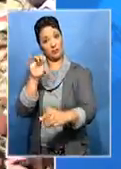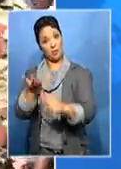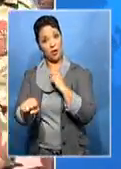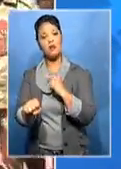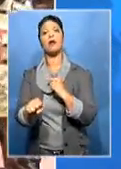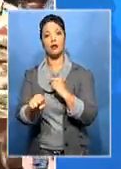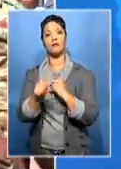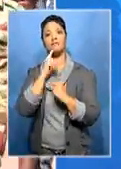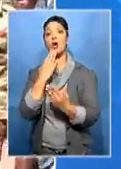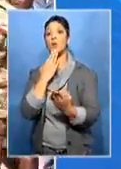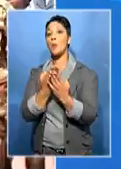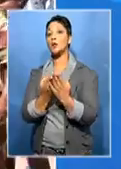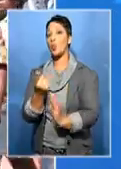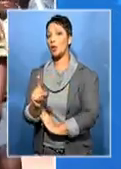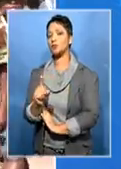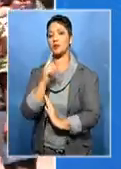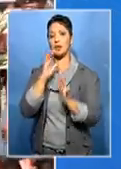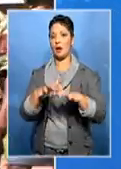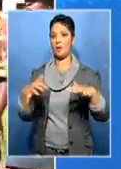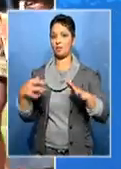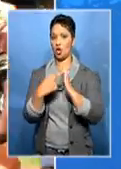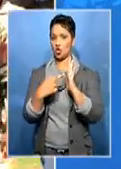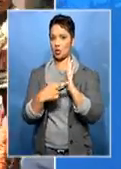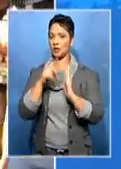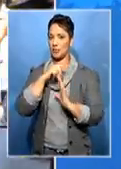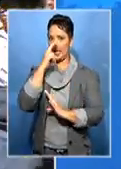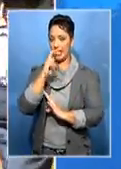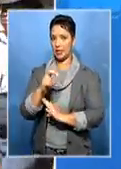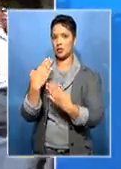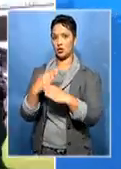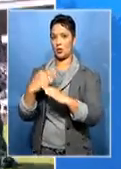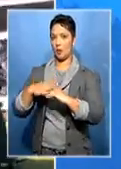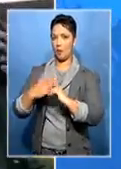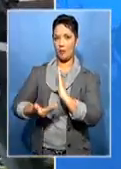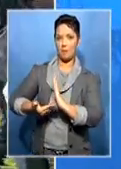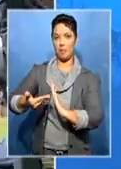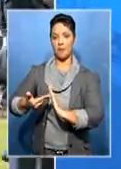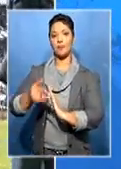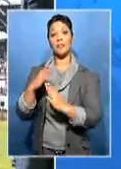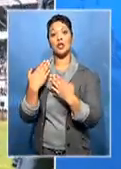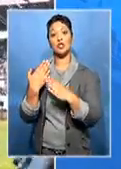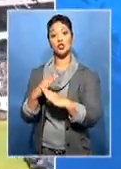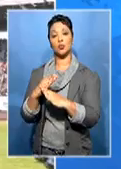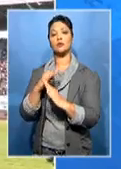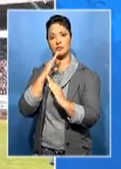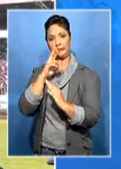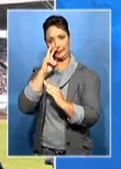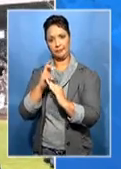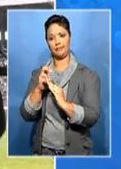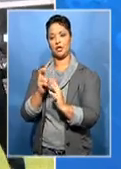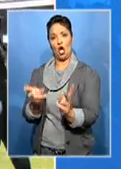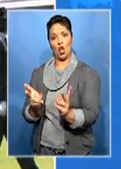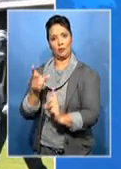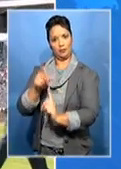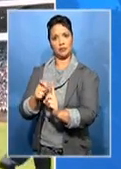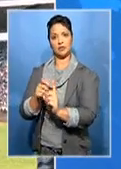elections. His proposals include parliamentary regulation of the intelligence services, a security sector subordinate to civilian